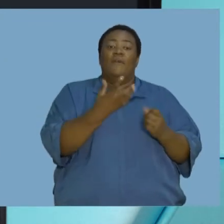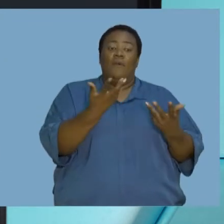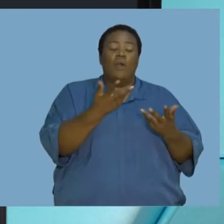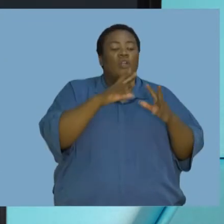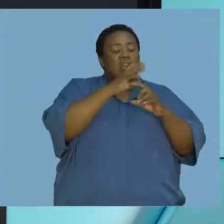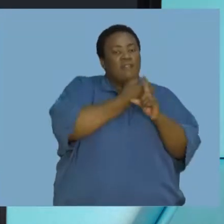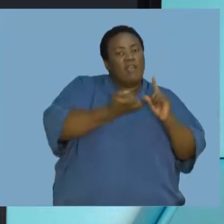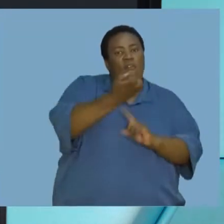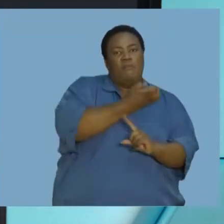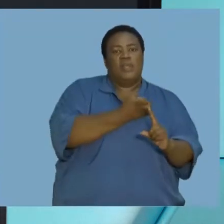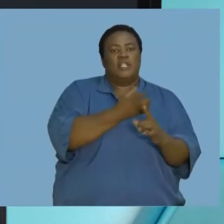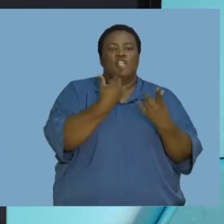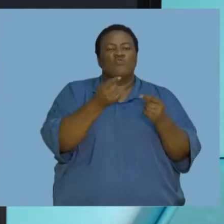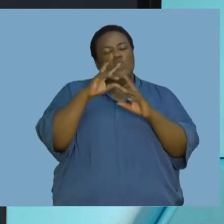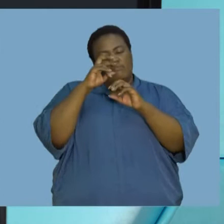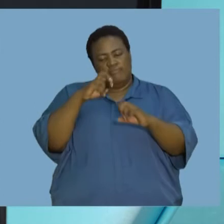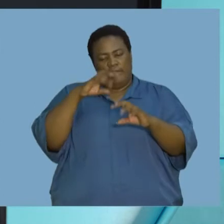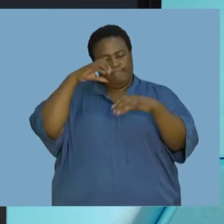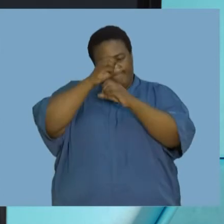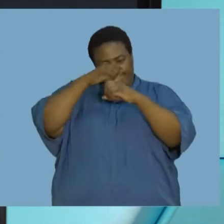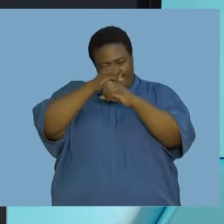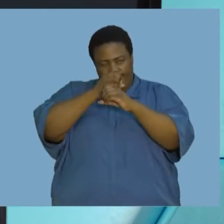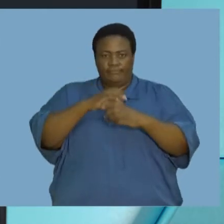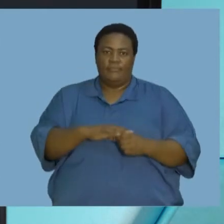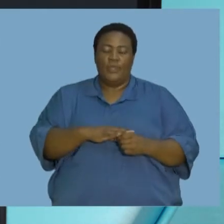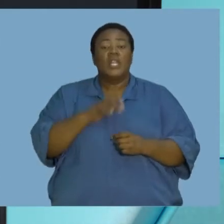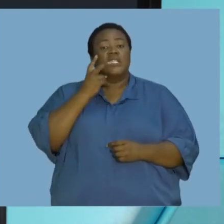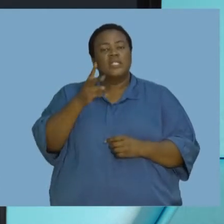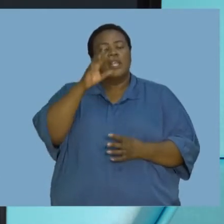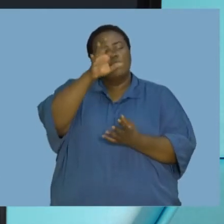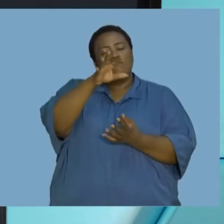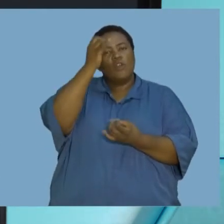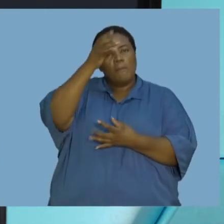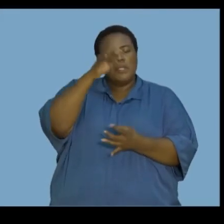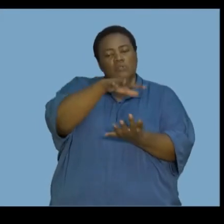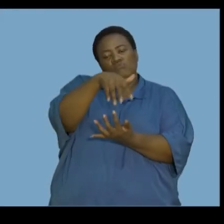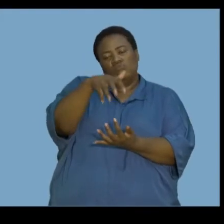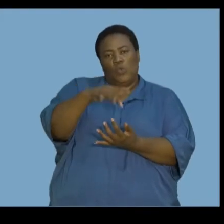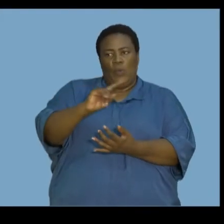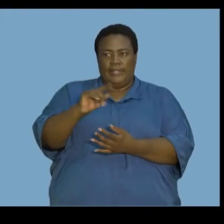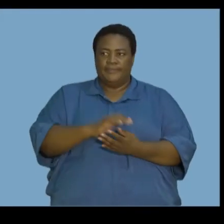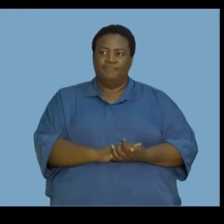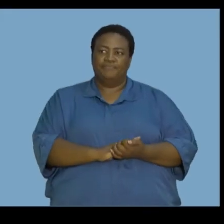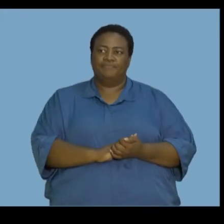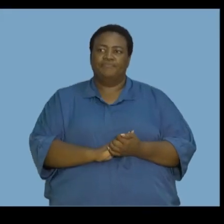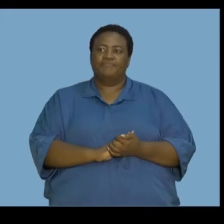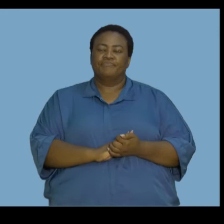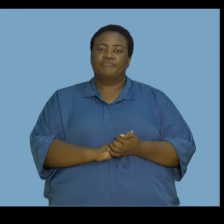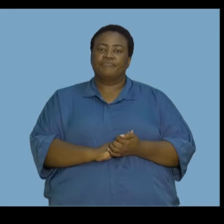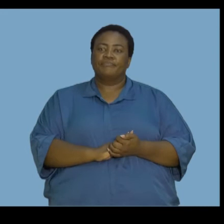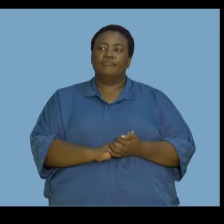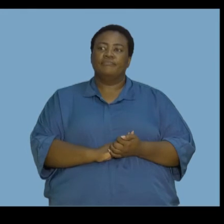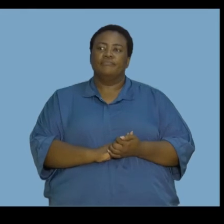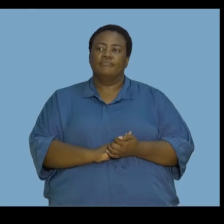simple experiment, and that was their objective. So let's look at what information they collected from their investigation.